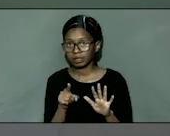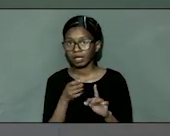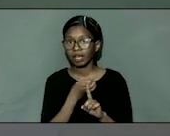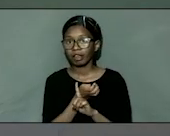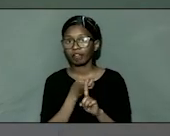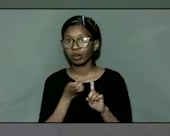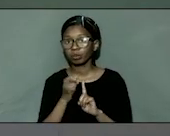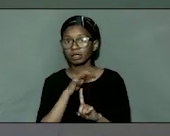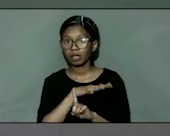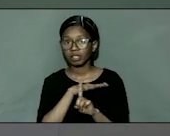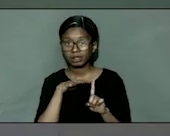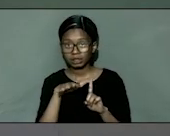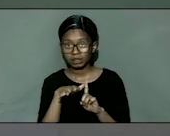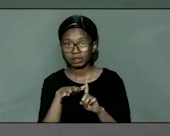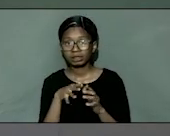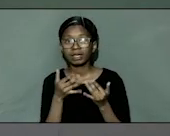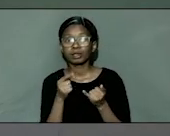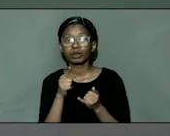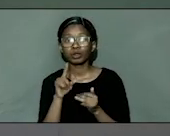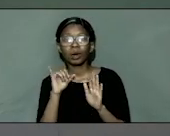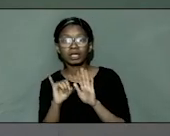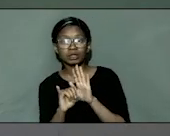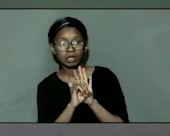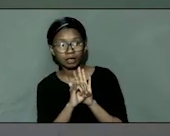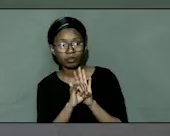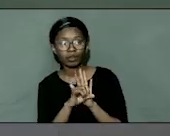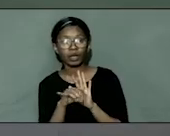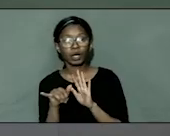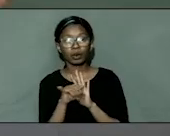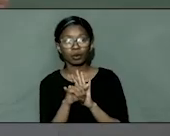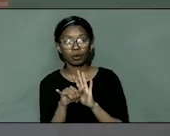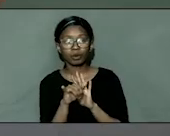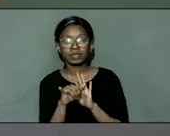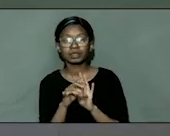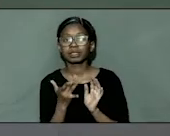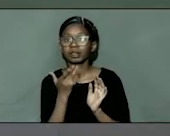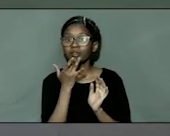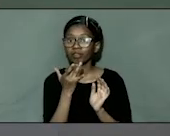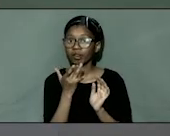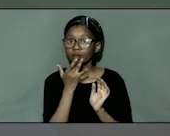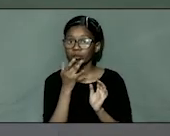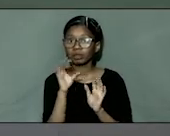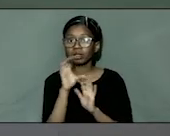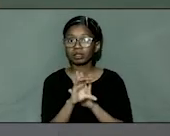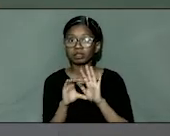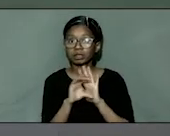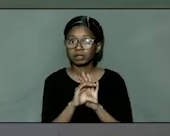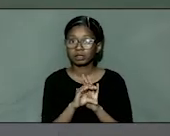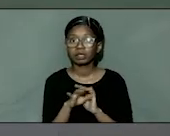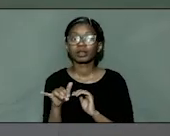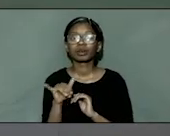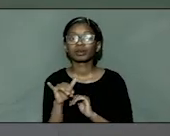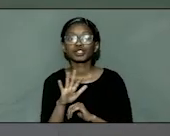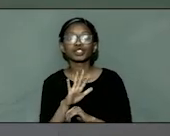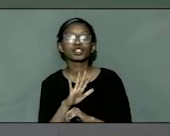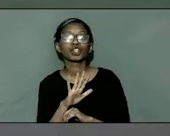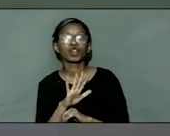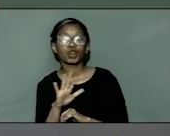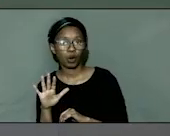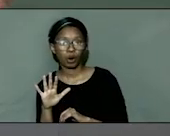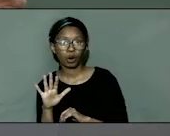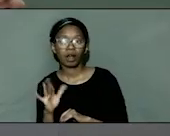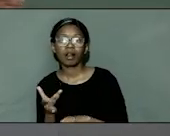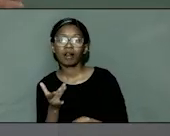environmental condition, you now identify which one is the favorable characteristic and which one is the